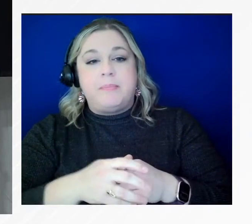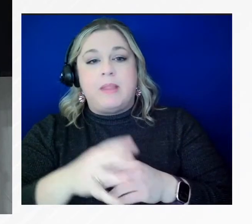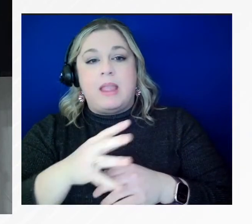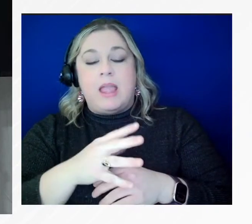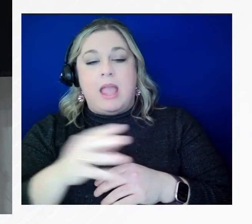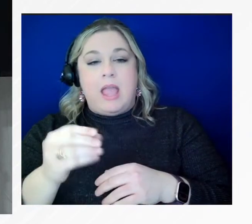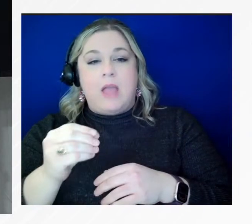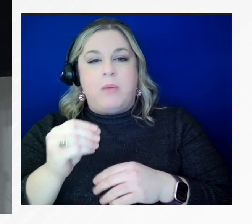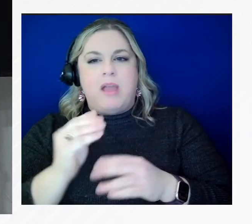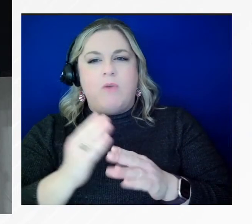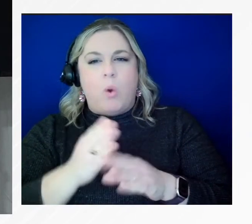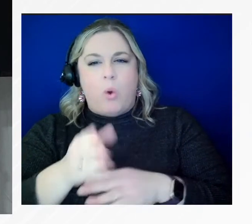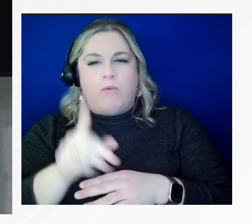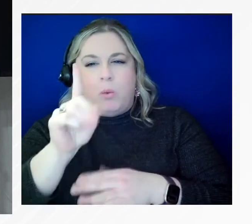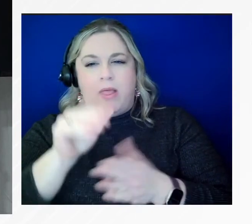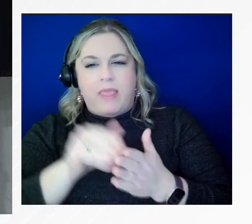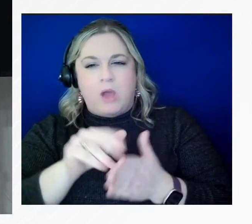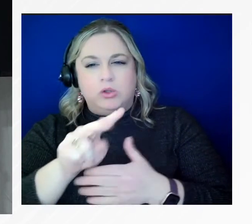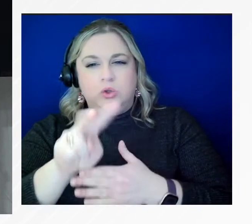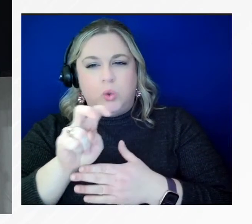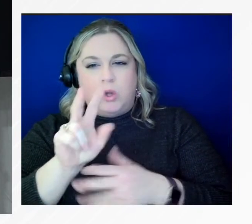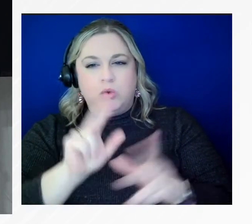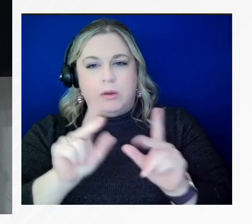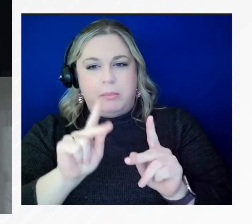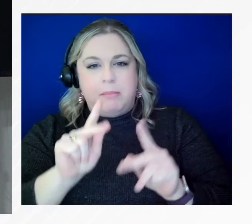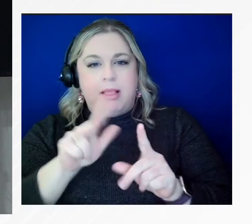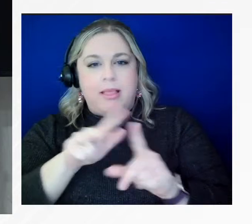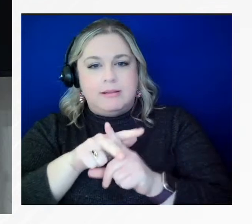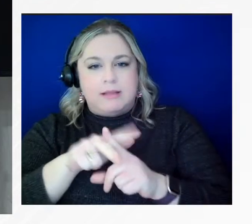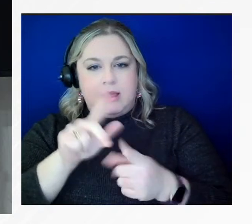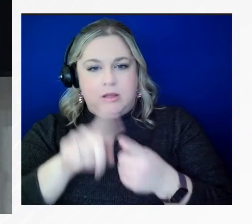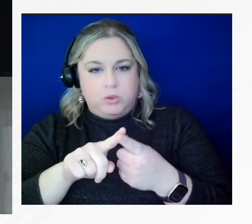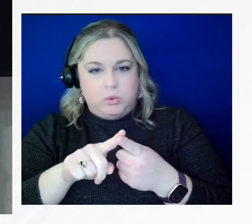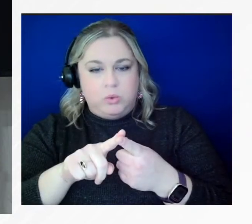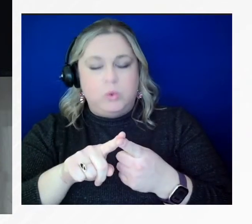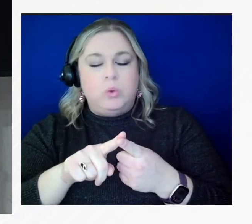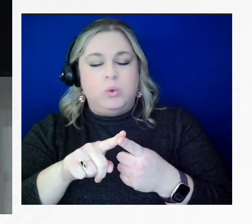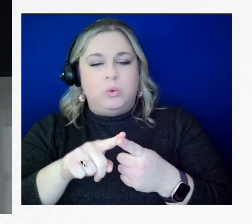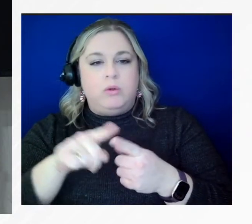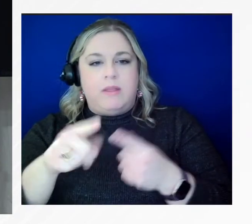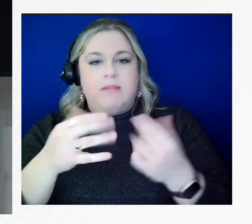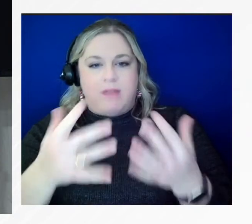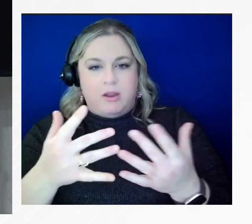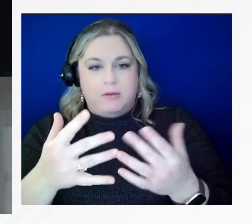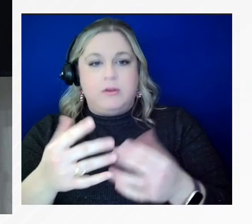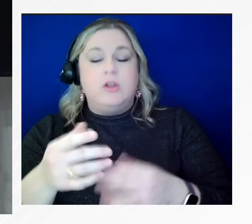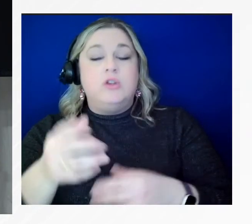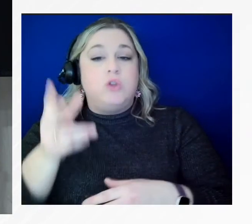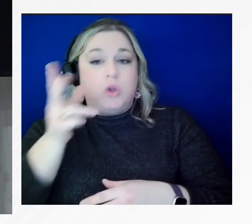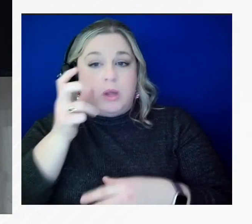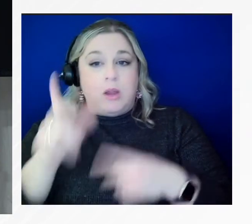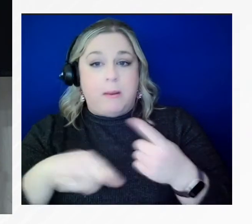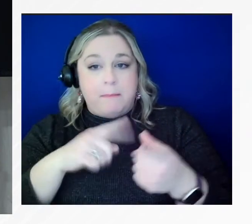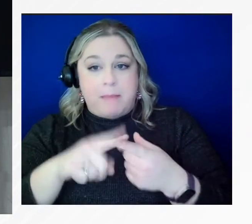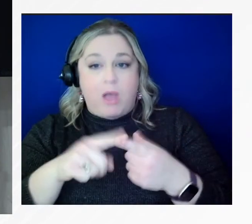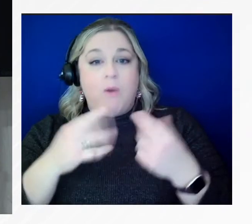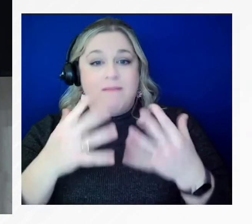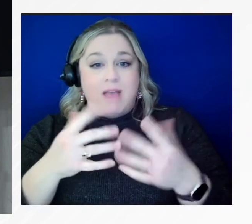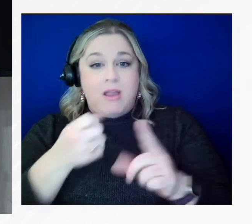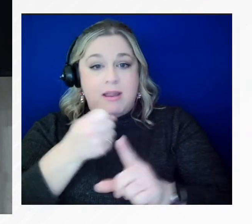who will discuss fire suppression, weather impacts, fire behavior, and